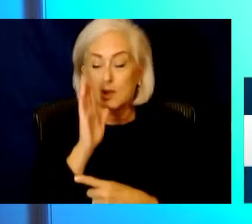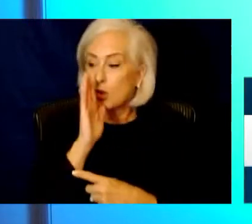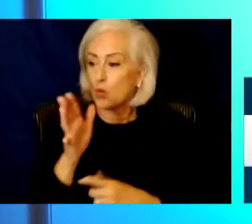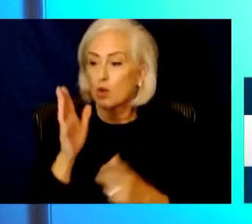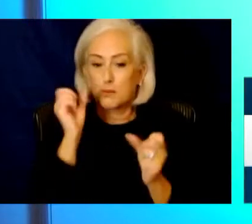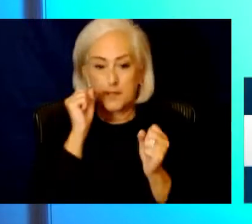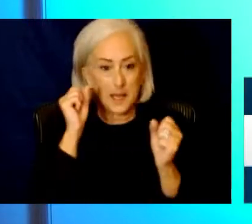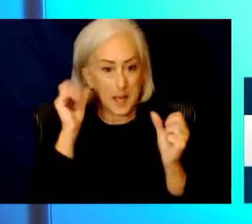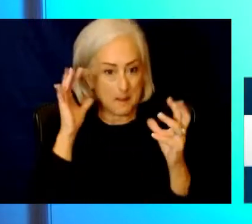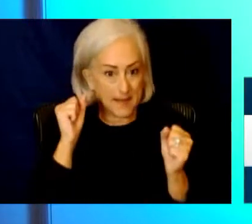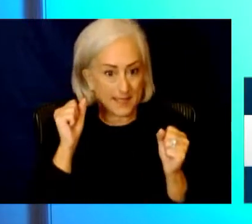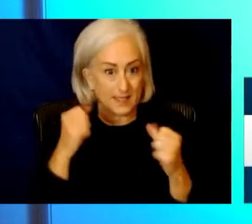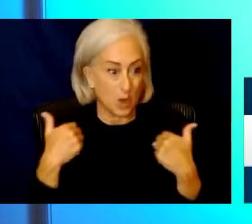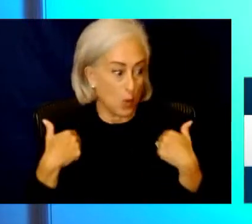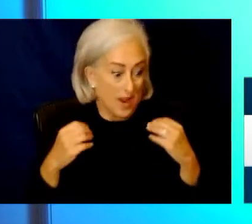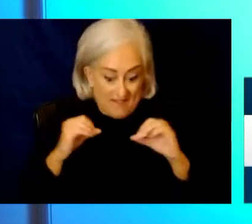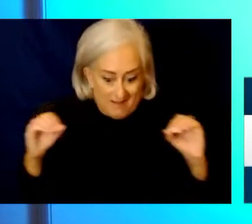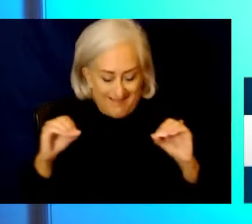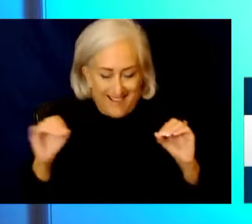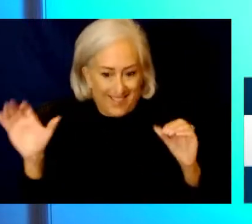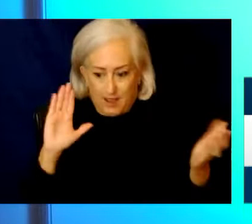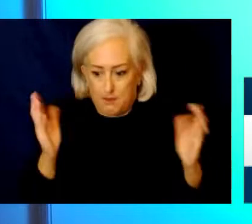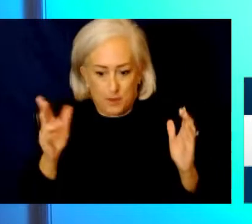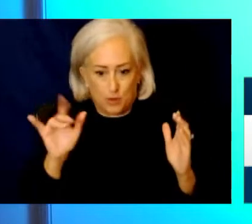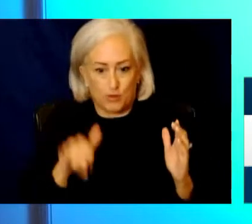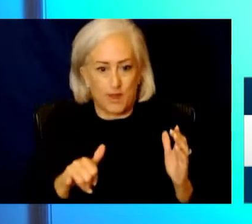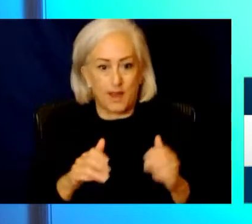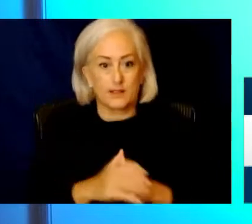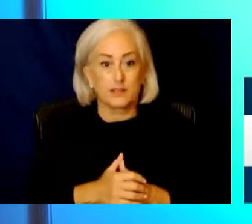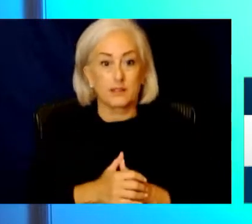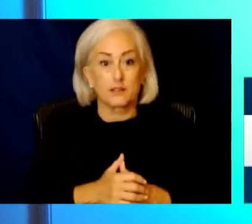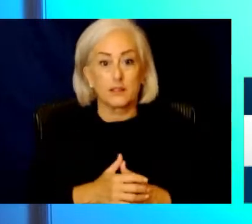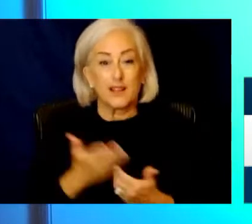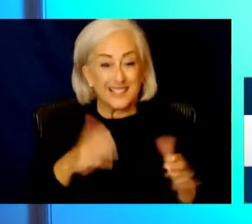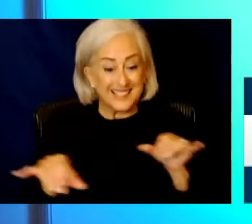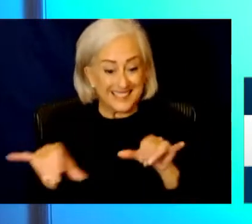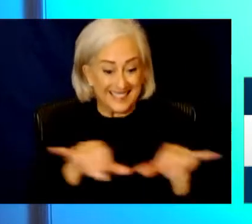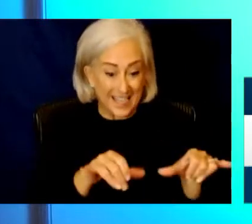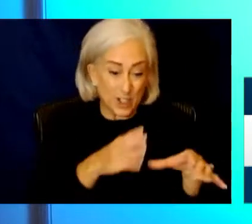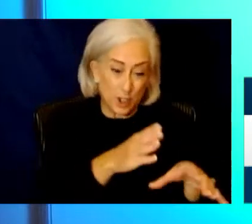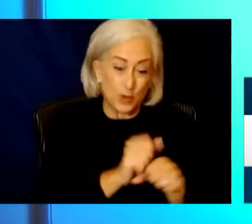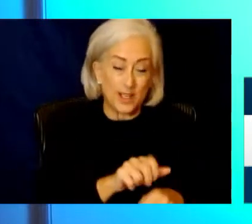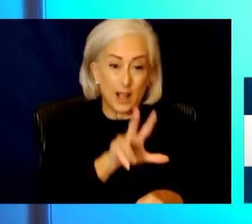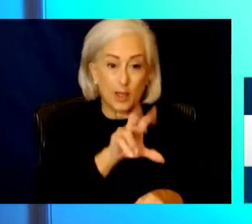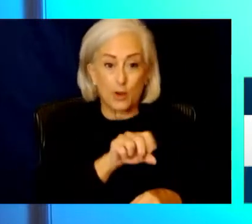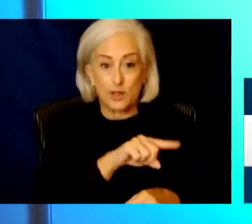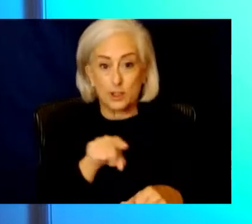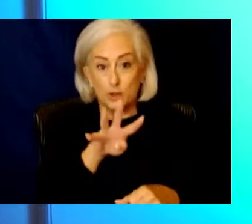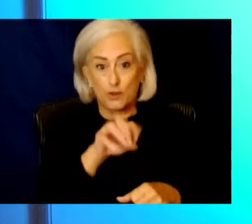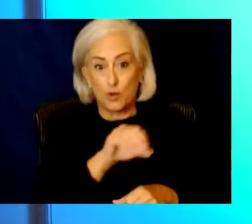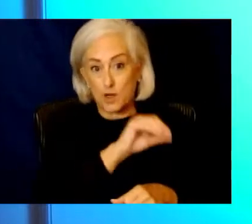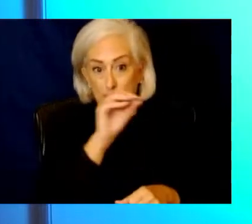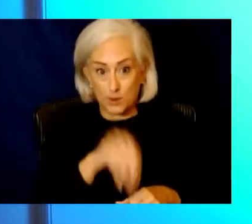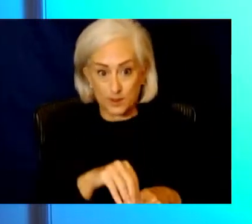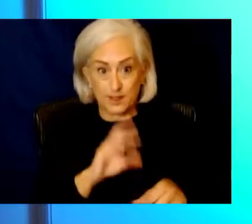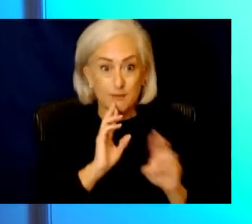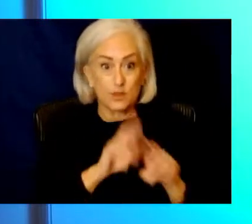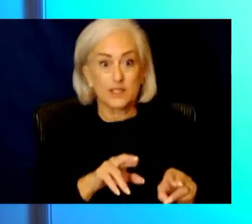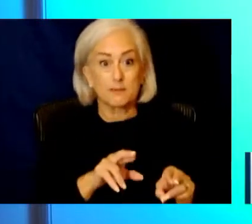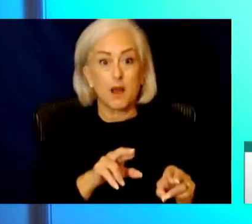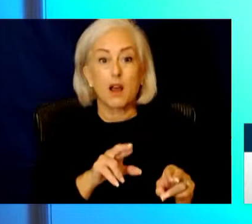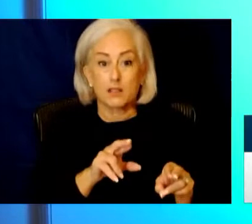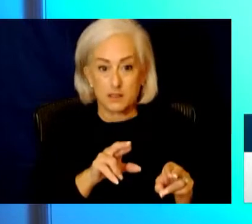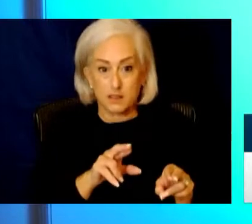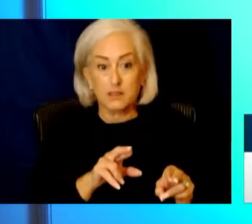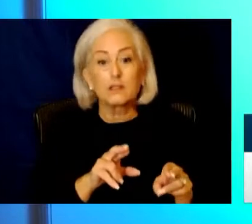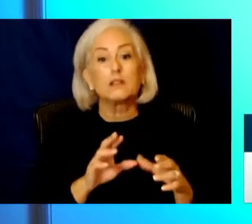have nothing like that. Like on our standard treatment, as I mentioned before, we might achieve a 30 to 40% complete pathologic response rate, but that's with